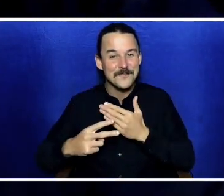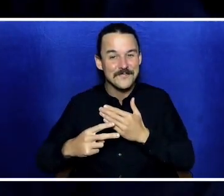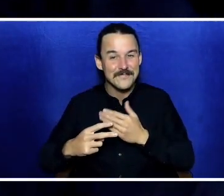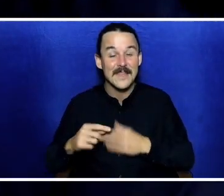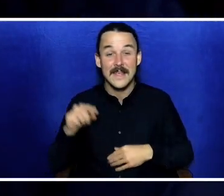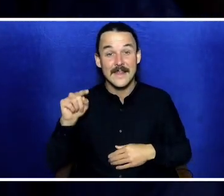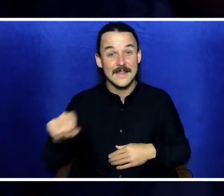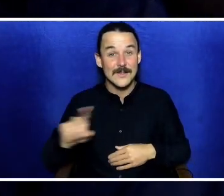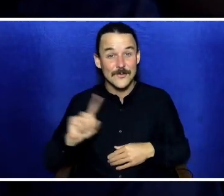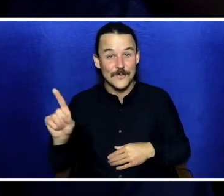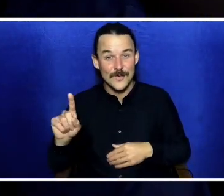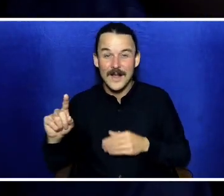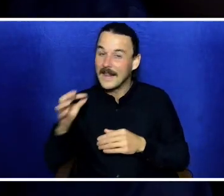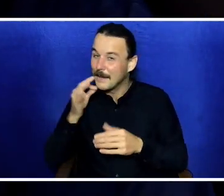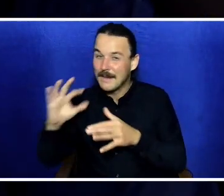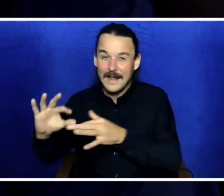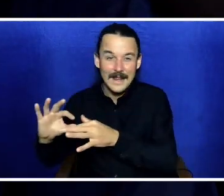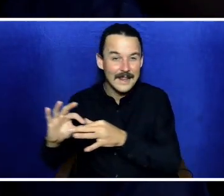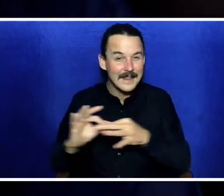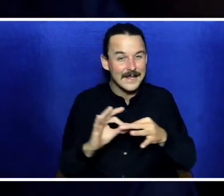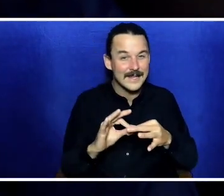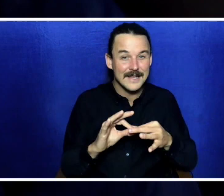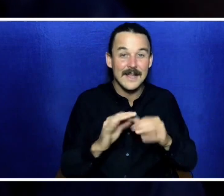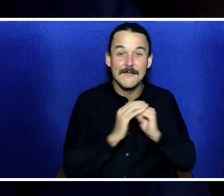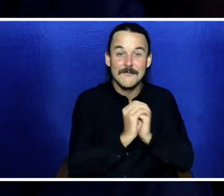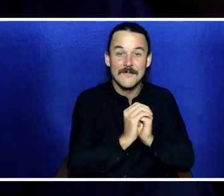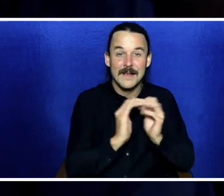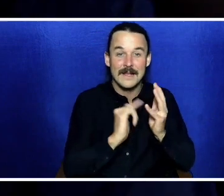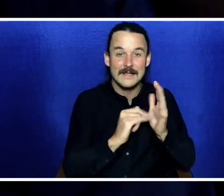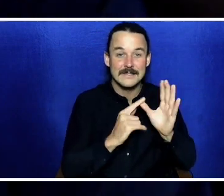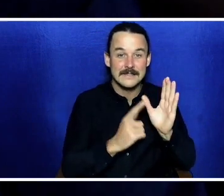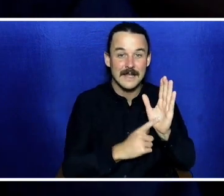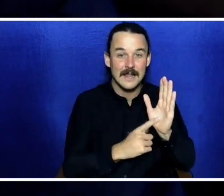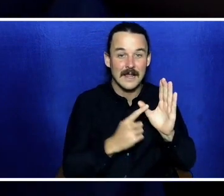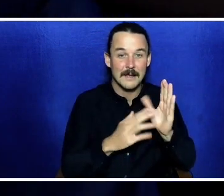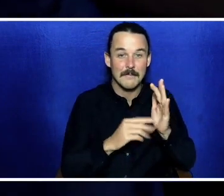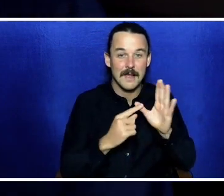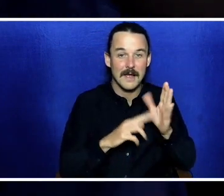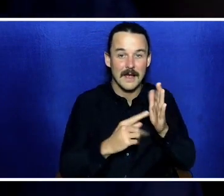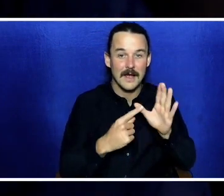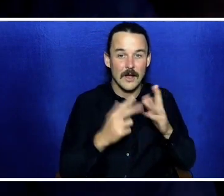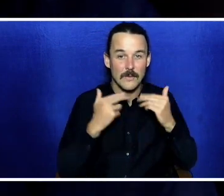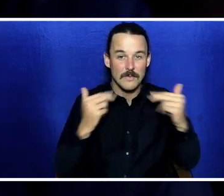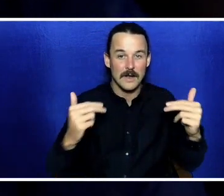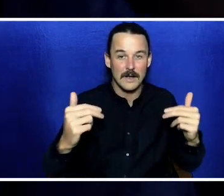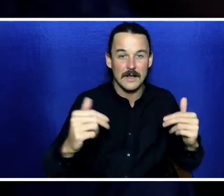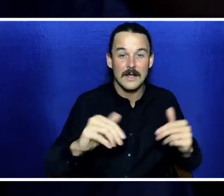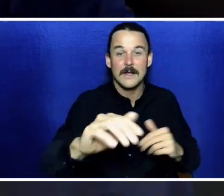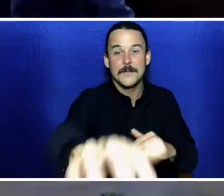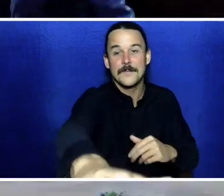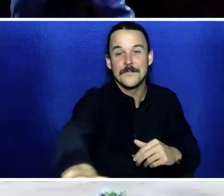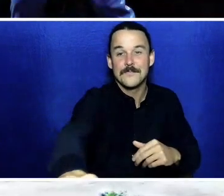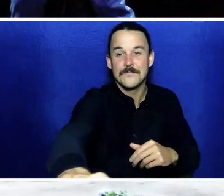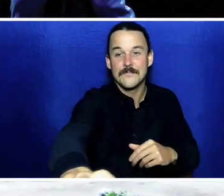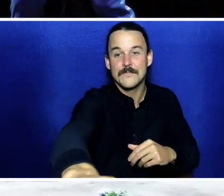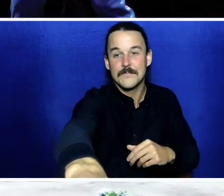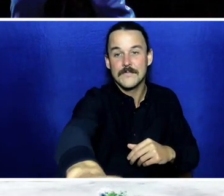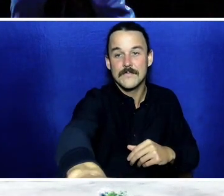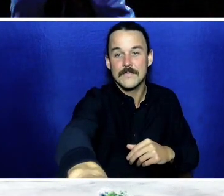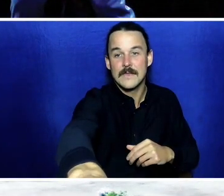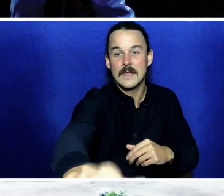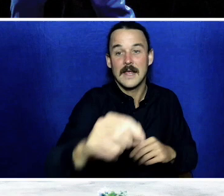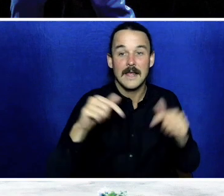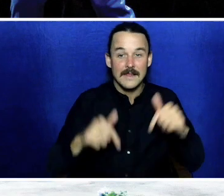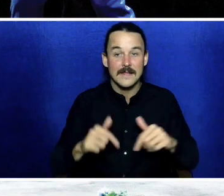of Salamanca, to an opera by Otto Nicolai, Die Lustigen Weiber von Windsor, The Merry Wives of Windsor, which